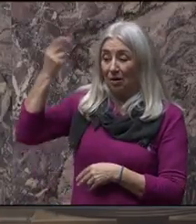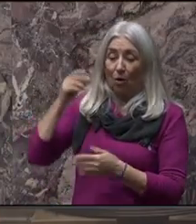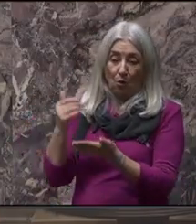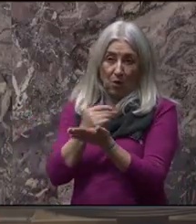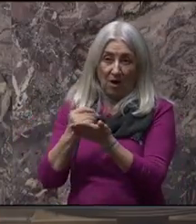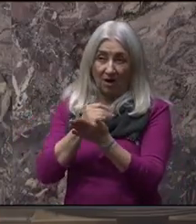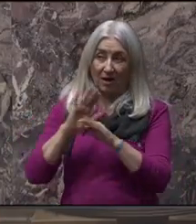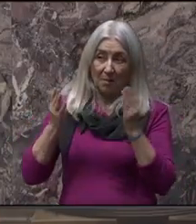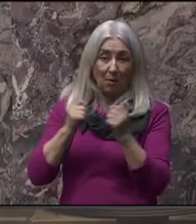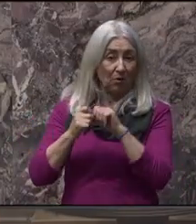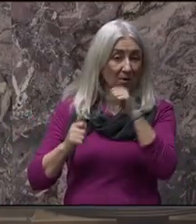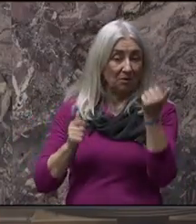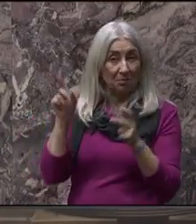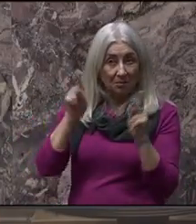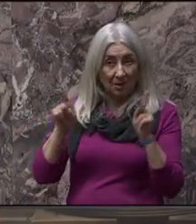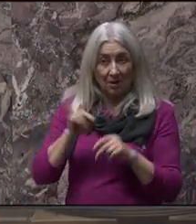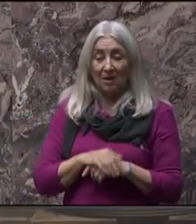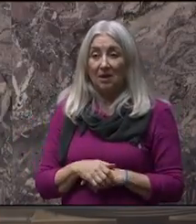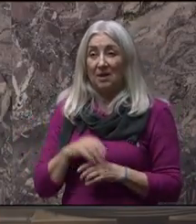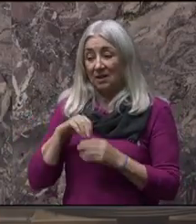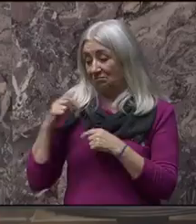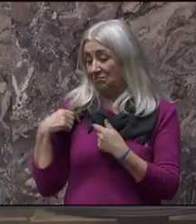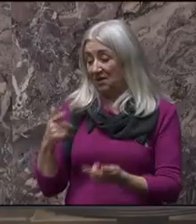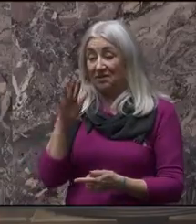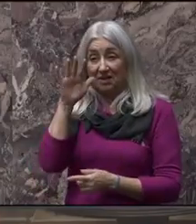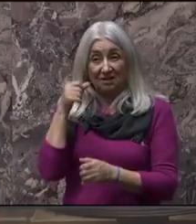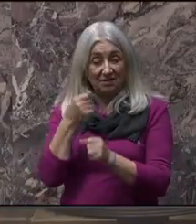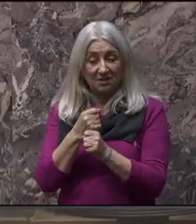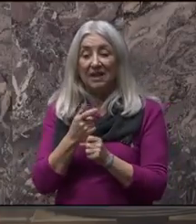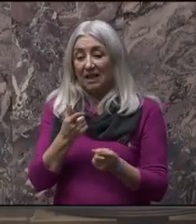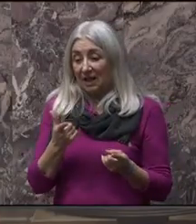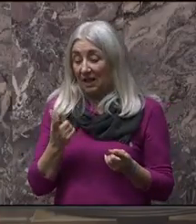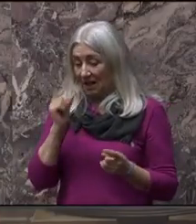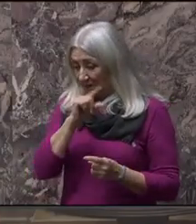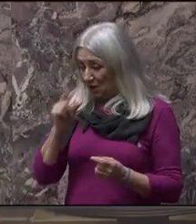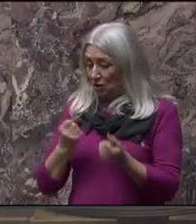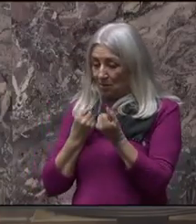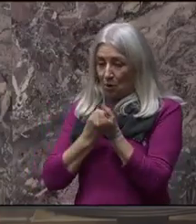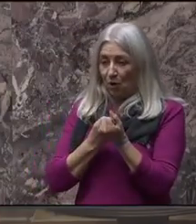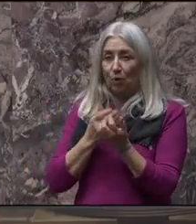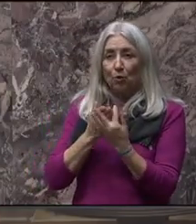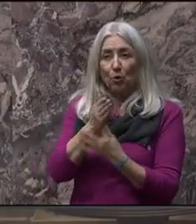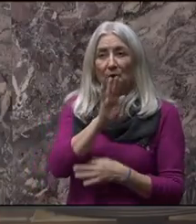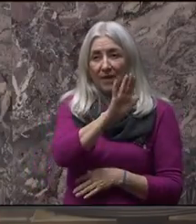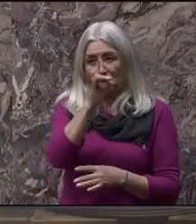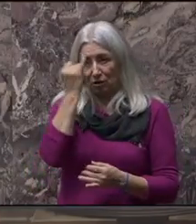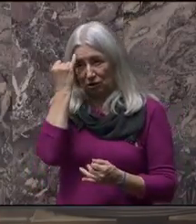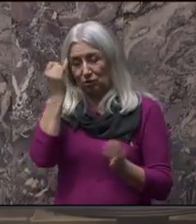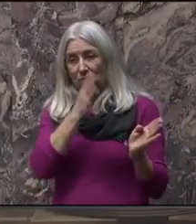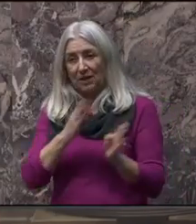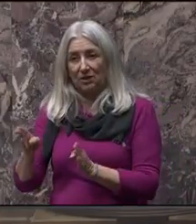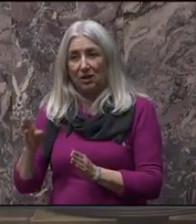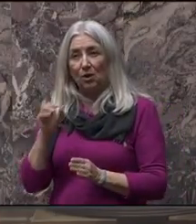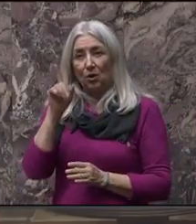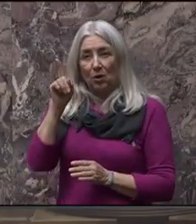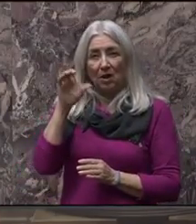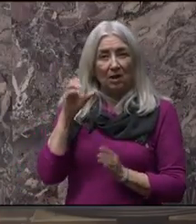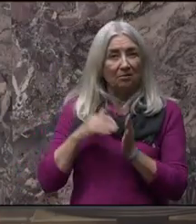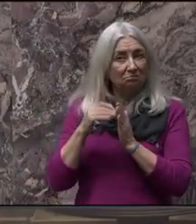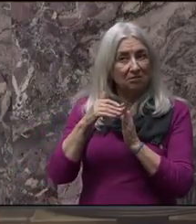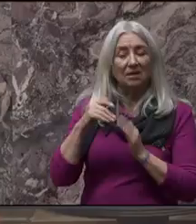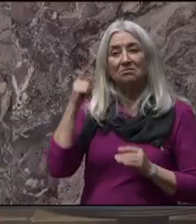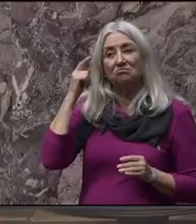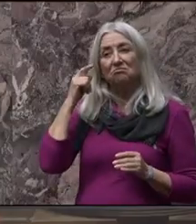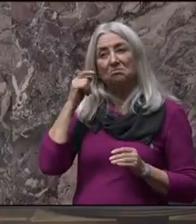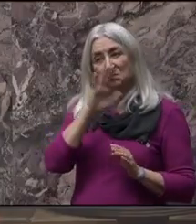In 5 years, your government has supported tech through the BC Tech Strategy, including a $100 million tech fund, and worked